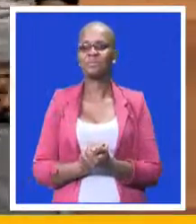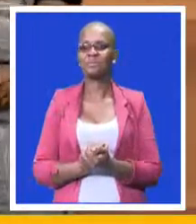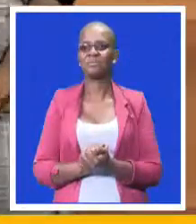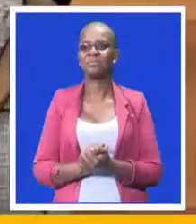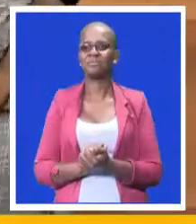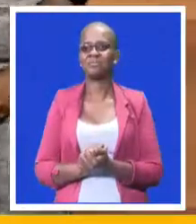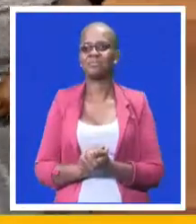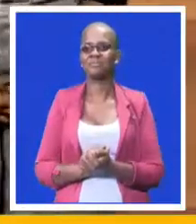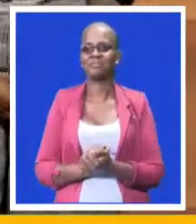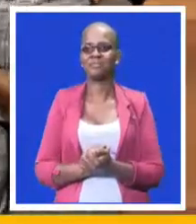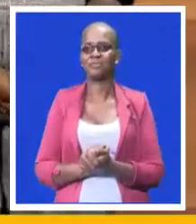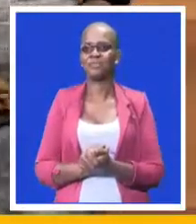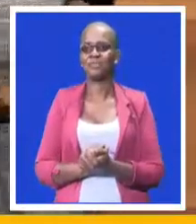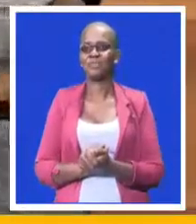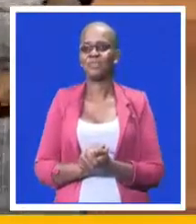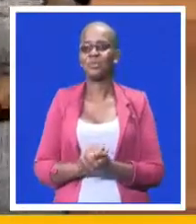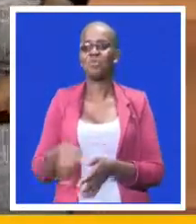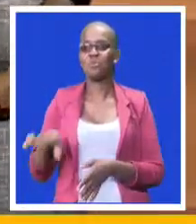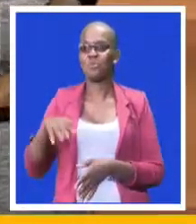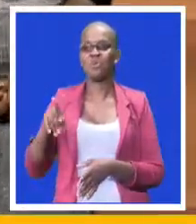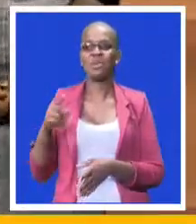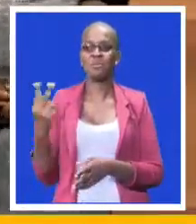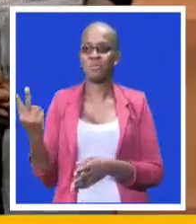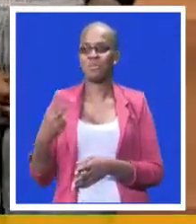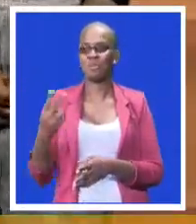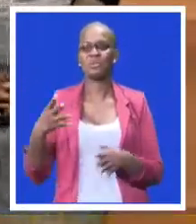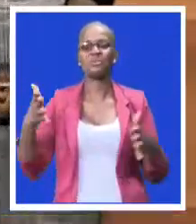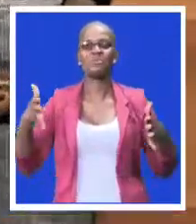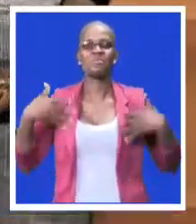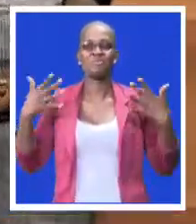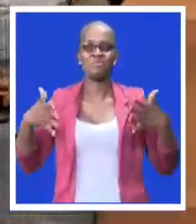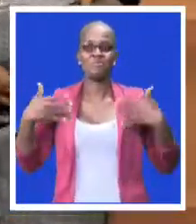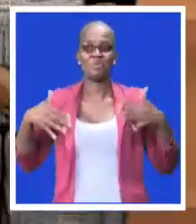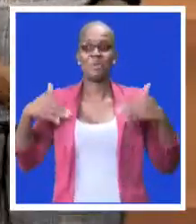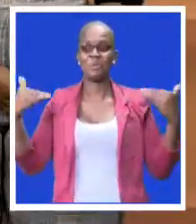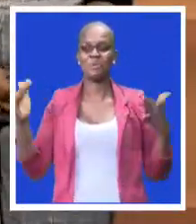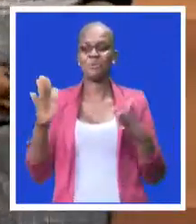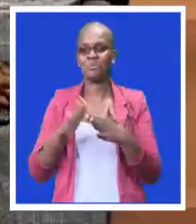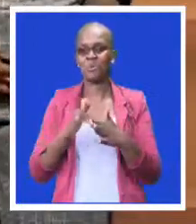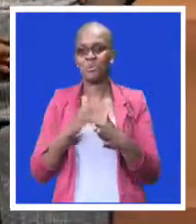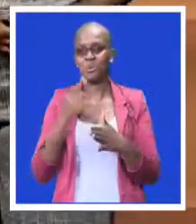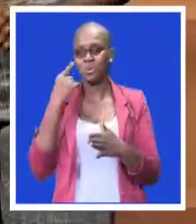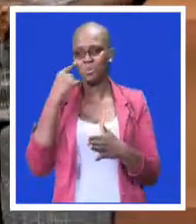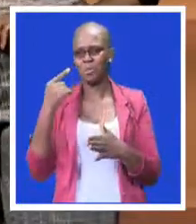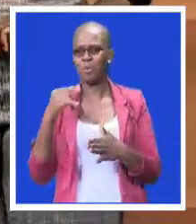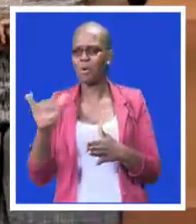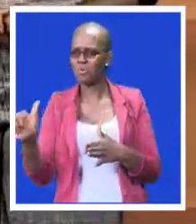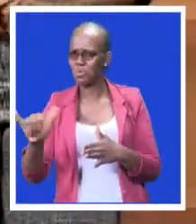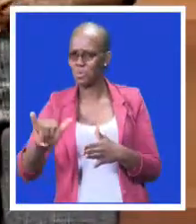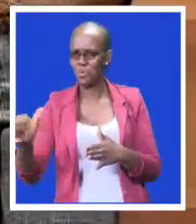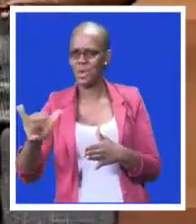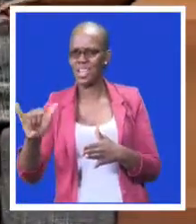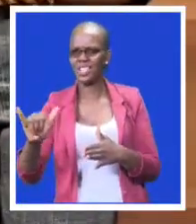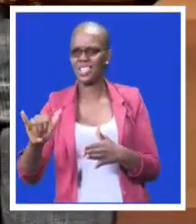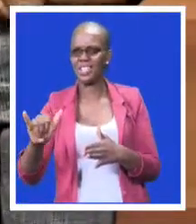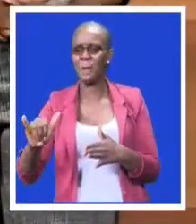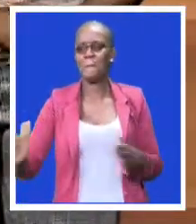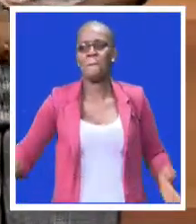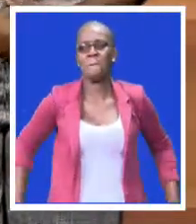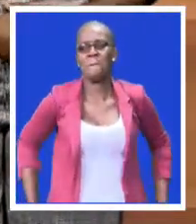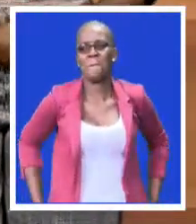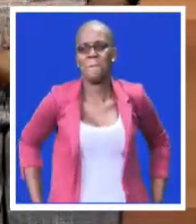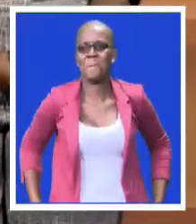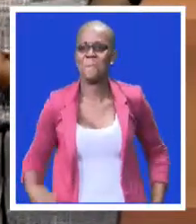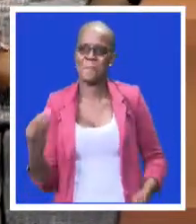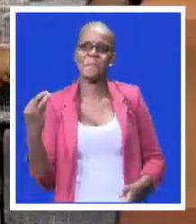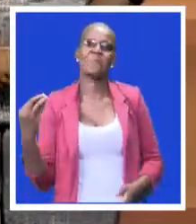mine? Well, unfortunately, her bum bums are bigger than mine. Expose me, why don't you? A very good afternoon to